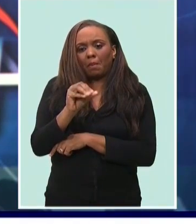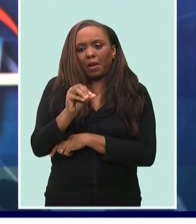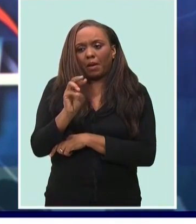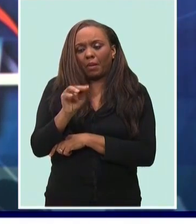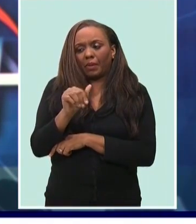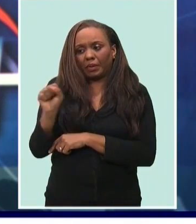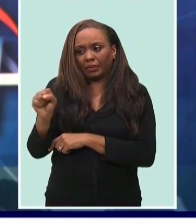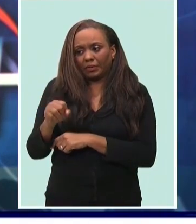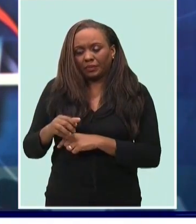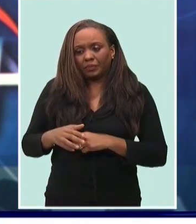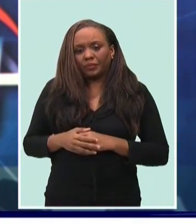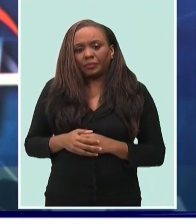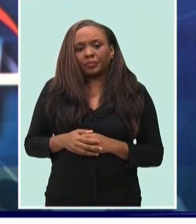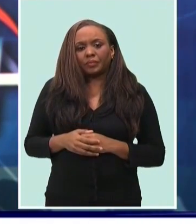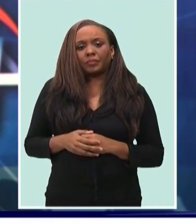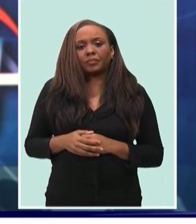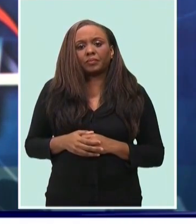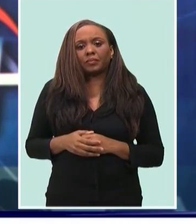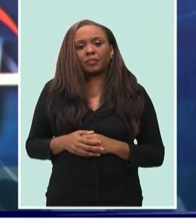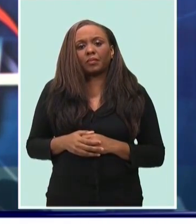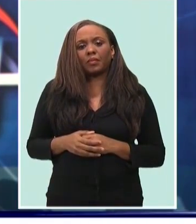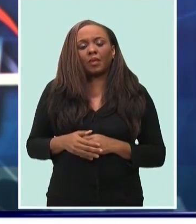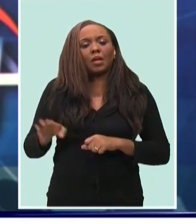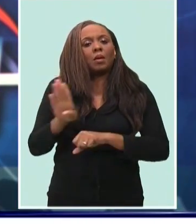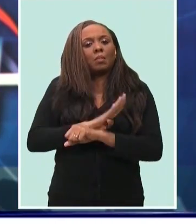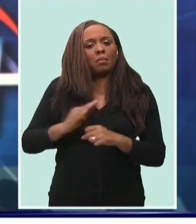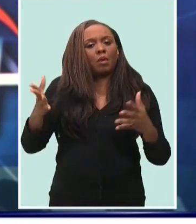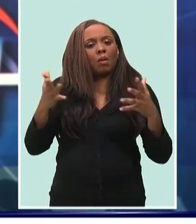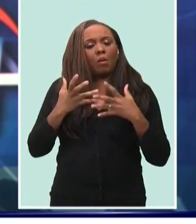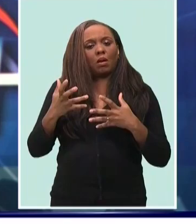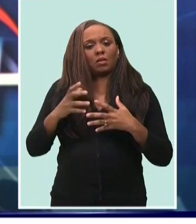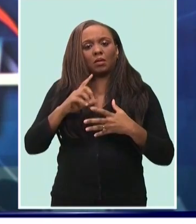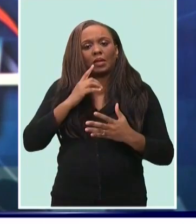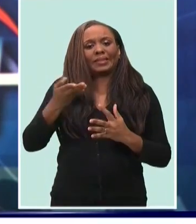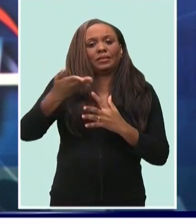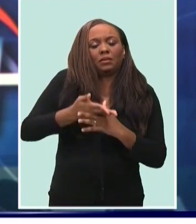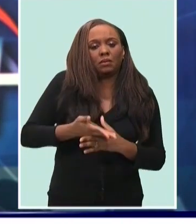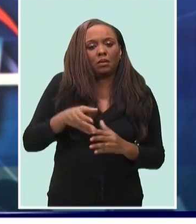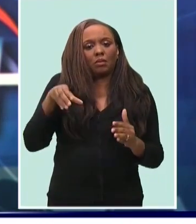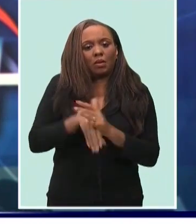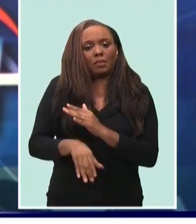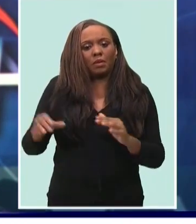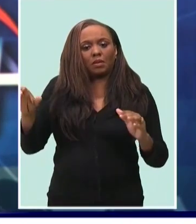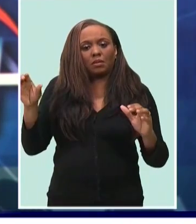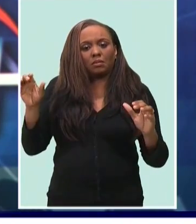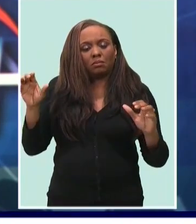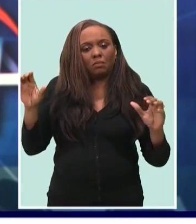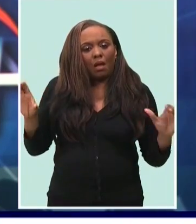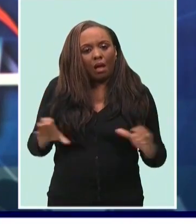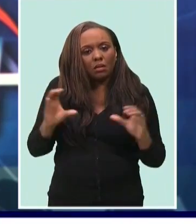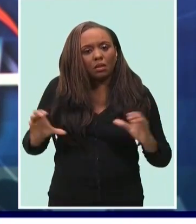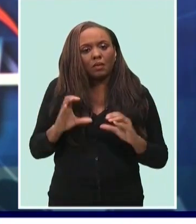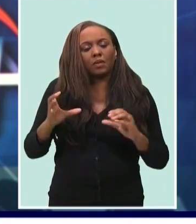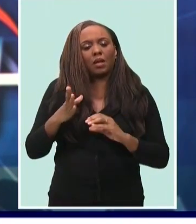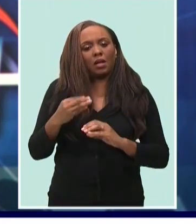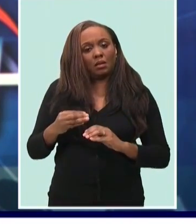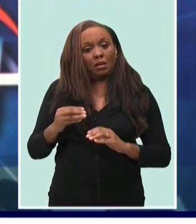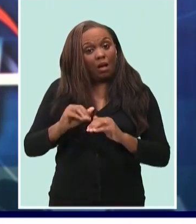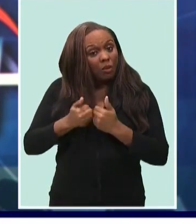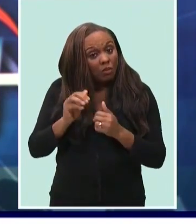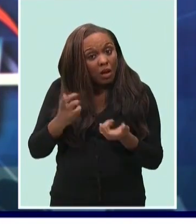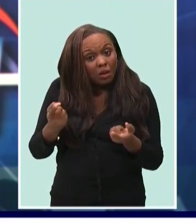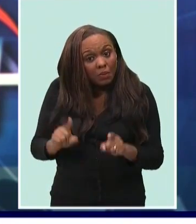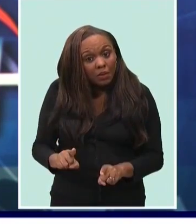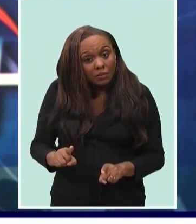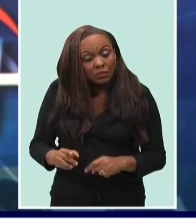Barbados' efforts to suppress criminal activity and seize ill-gotten gains are being boosted through new legislation. As he led off debate on the